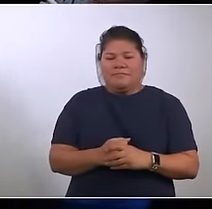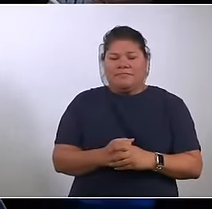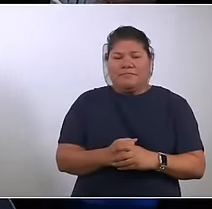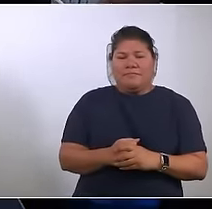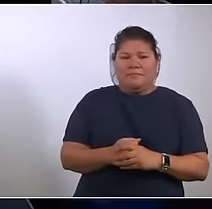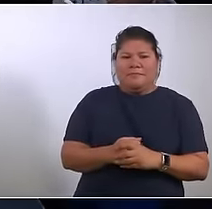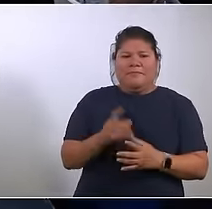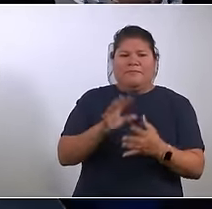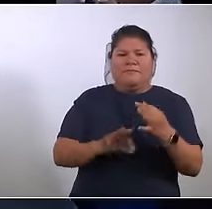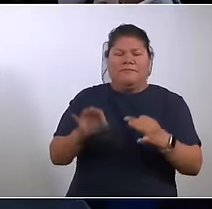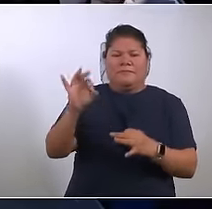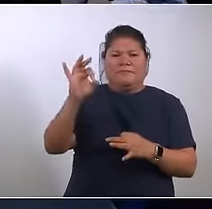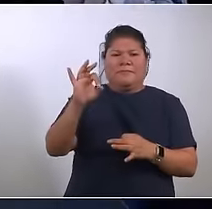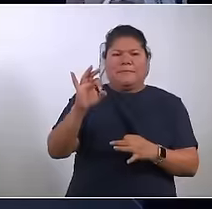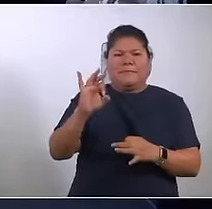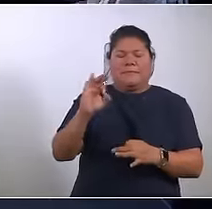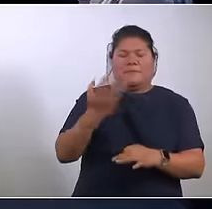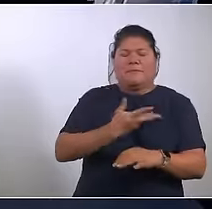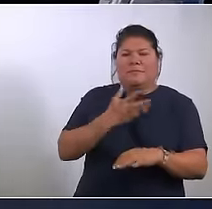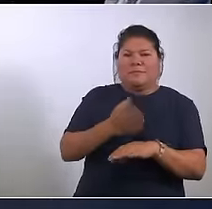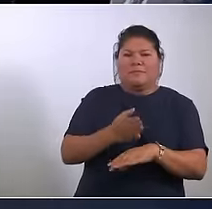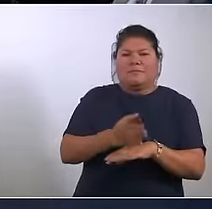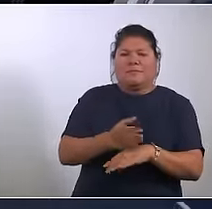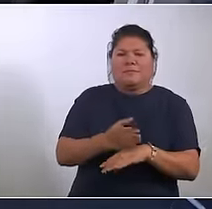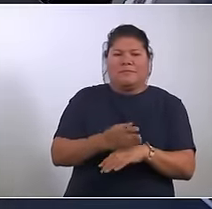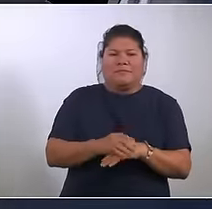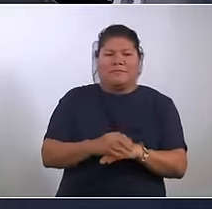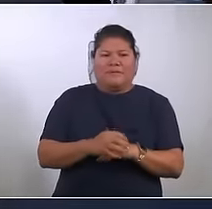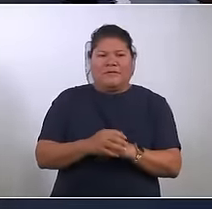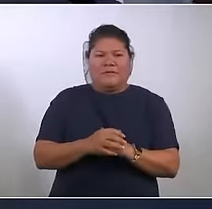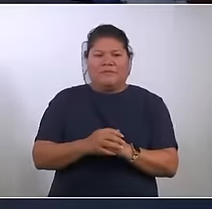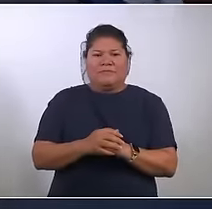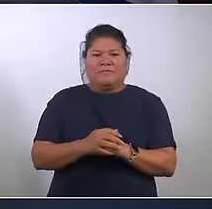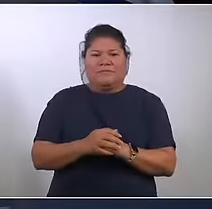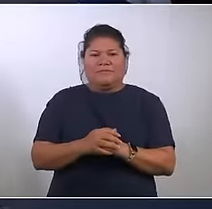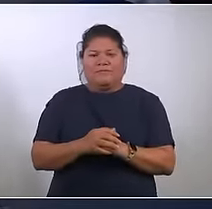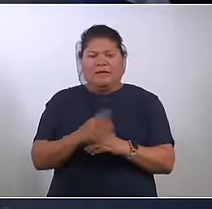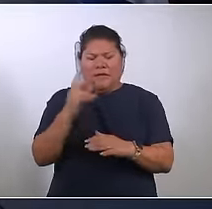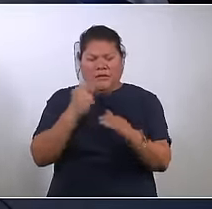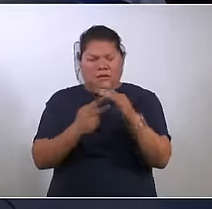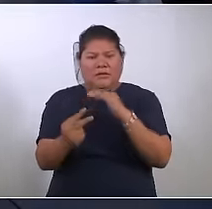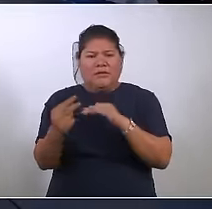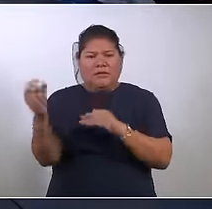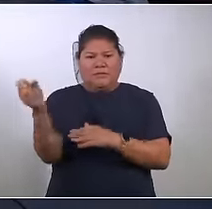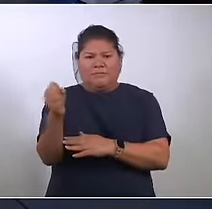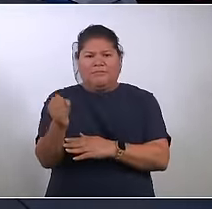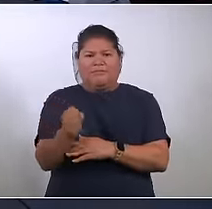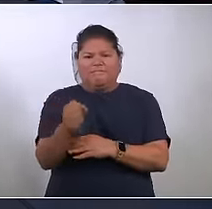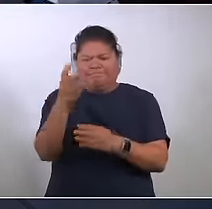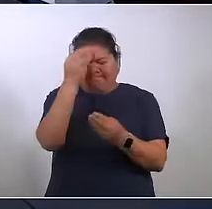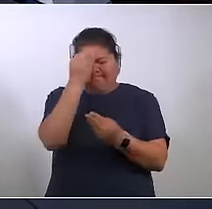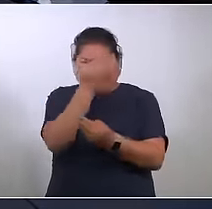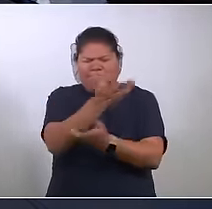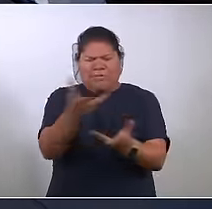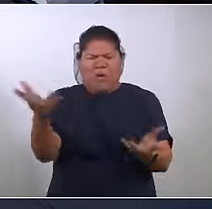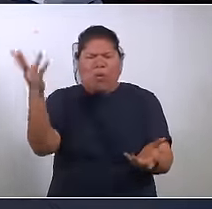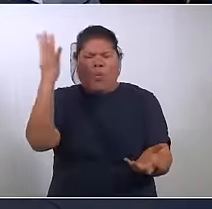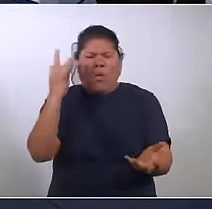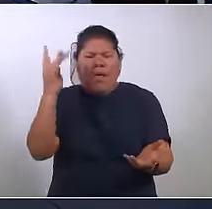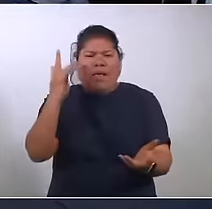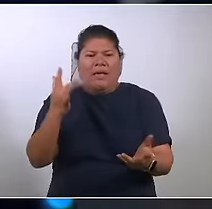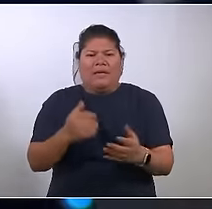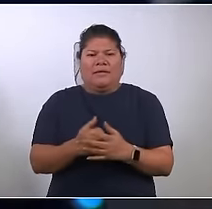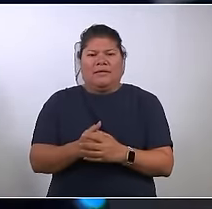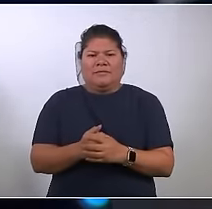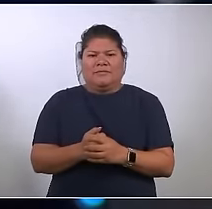The spirit upon our bishop. El espíritu de Luis es profético. Yes. Let me tell you why he